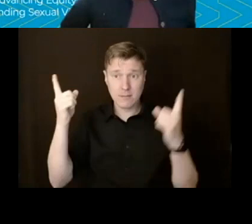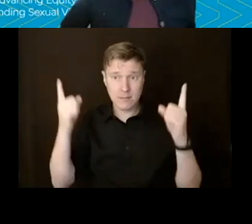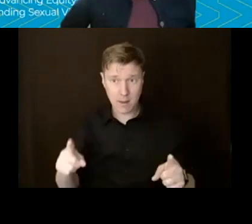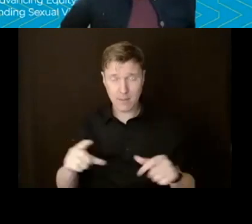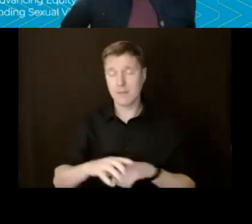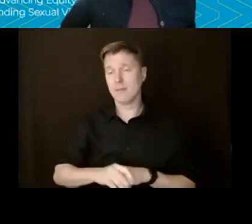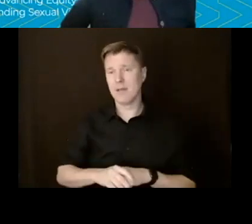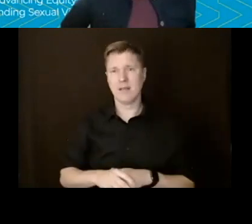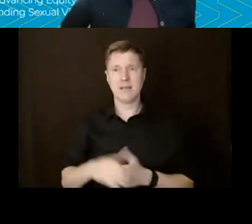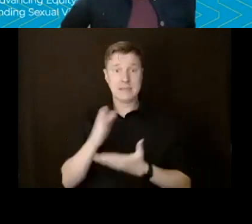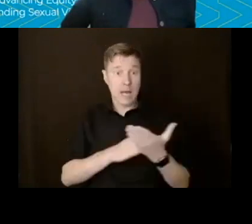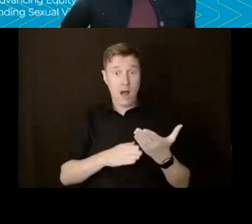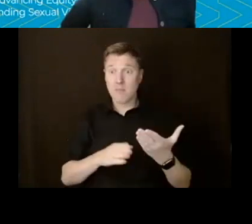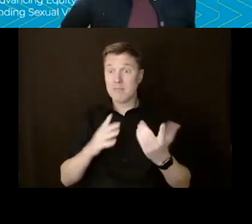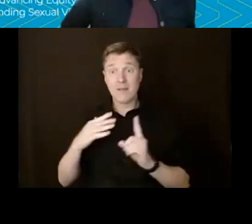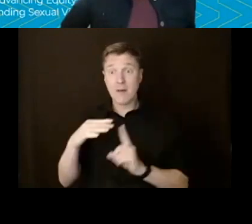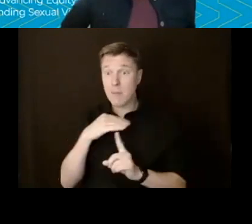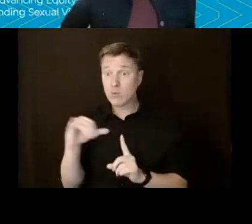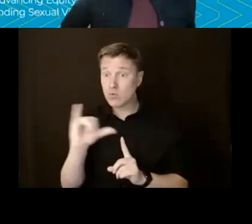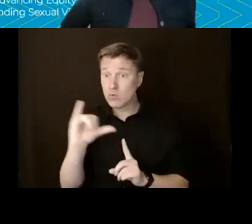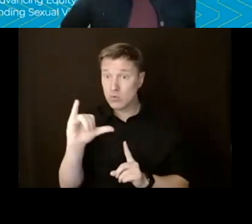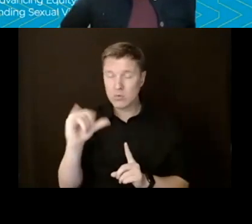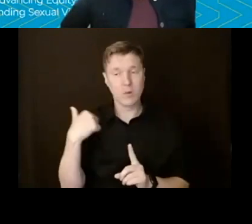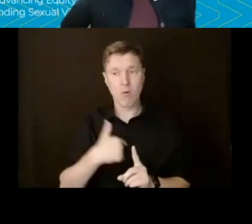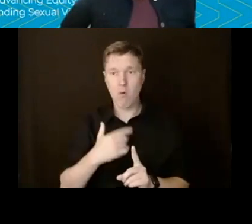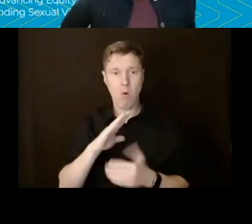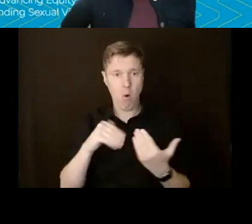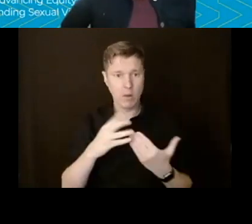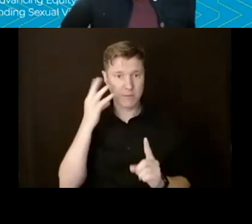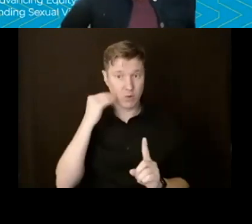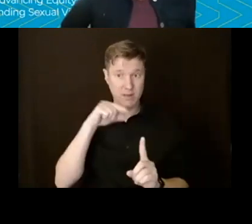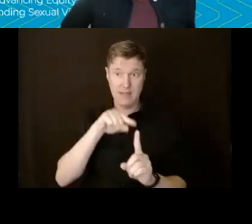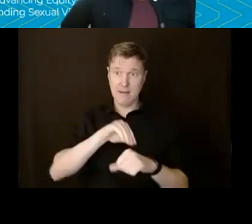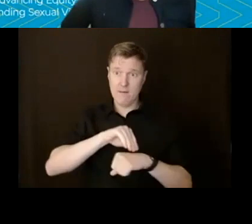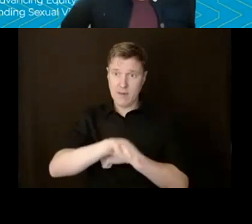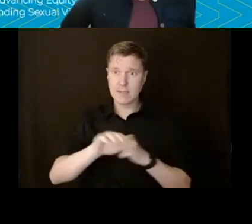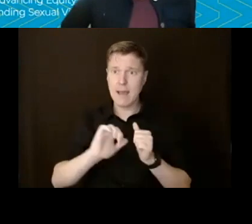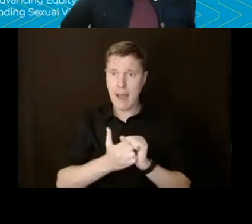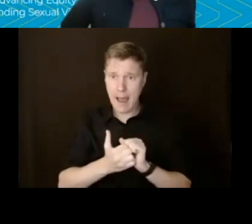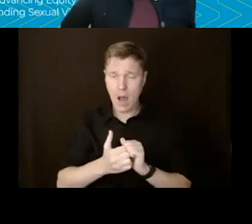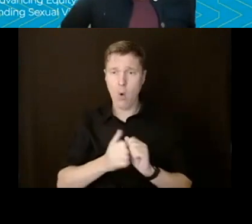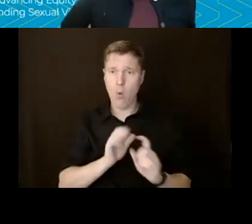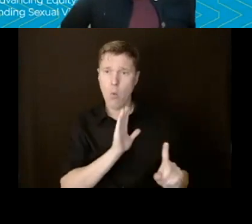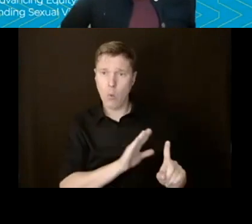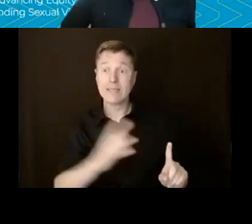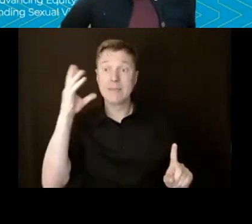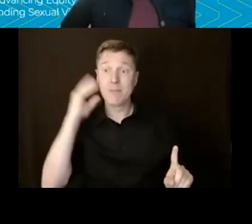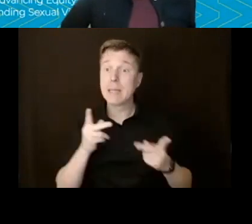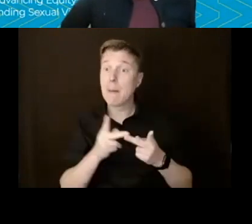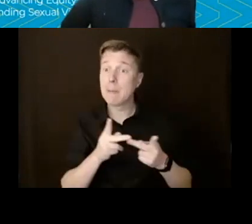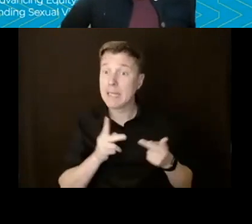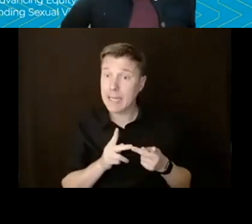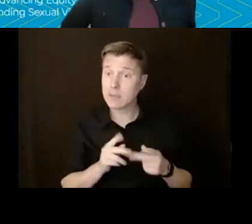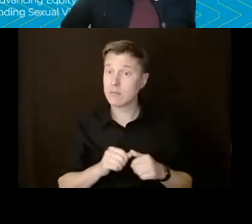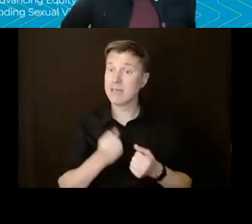realities of the environmental level, which we're all reckoning with, which affect how she experiences place and safety of